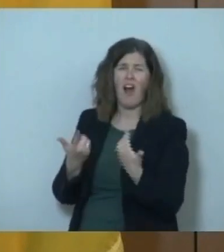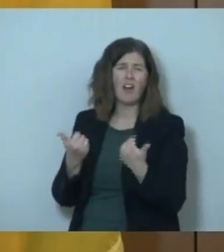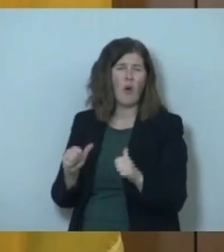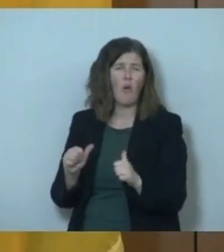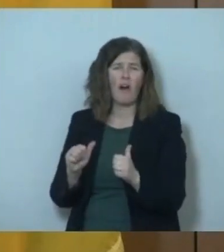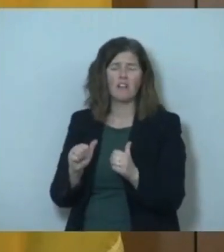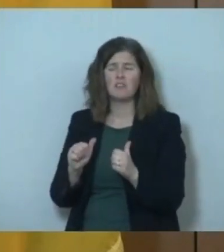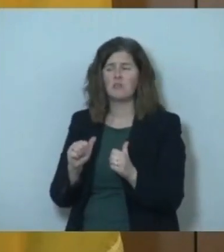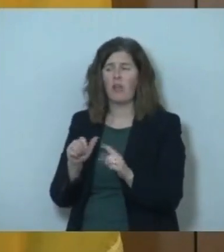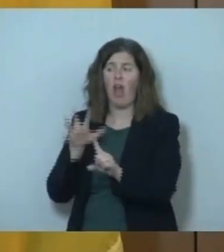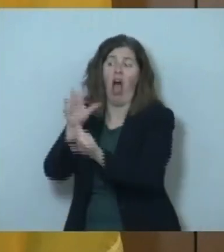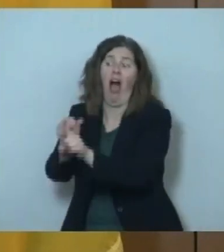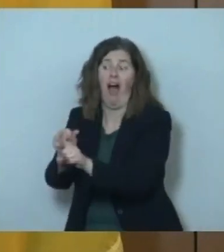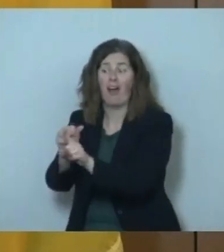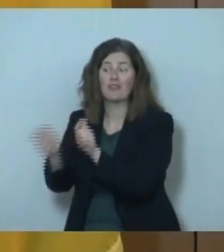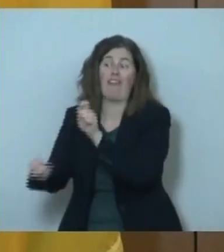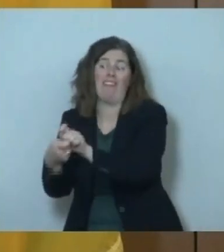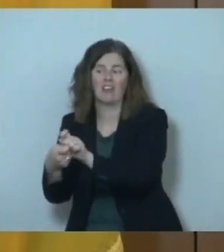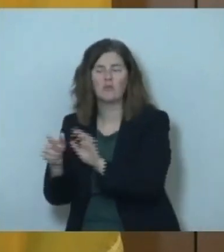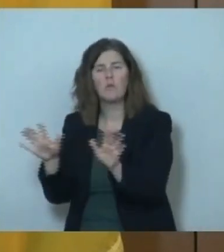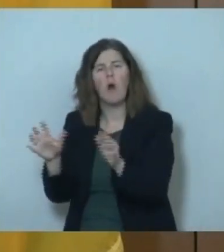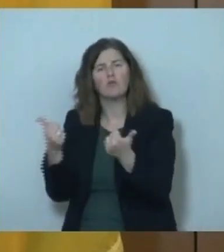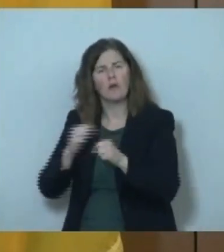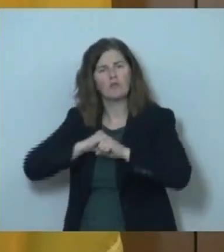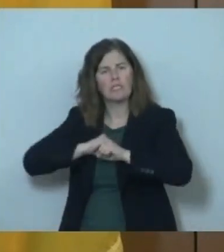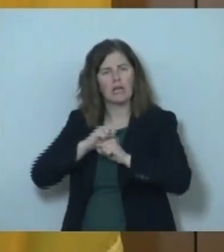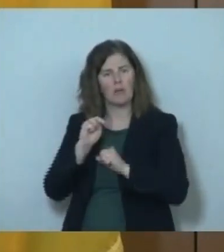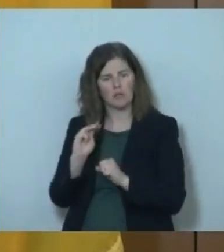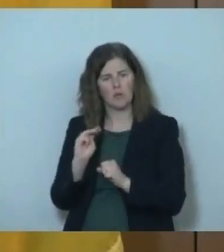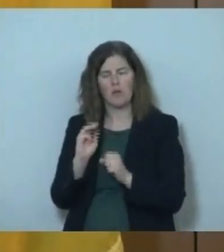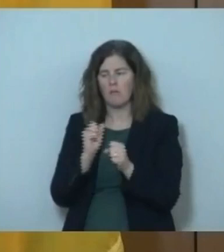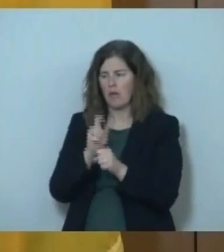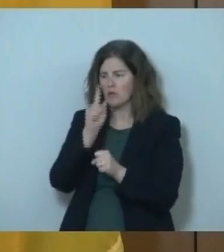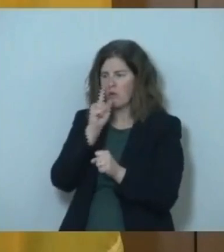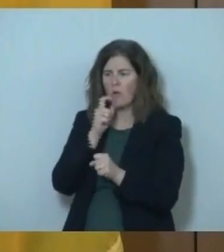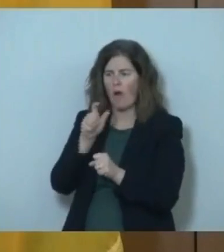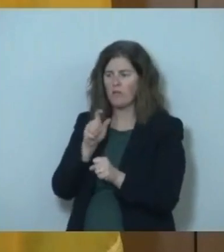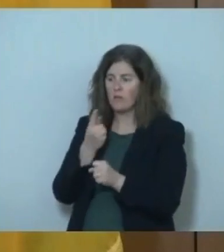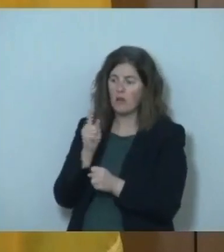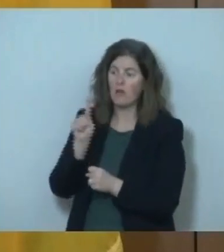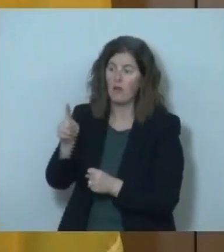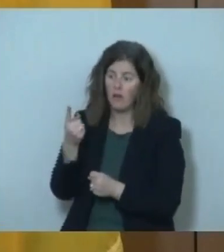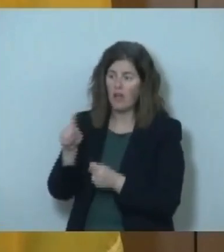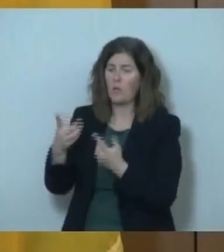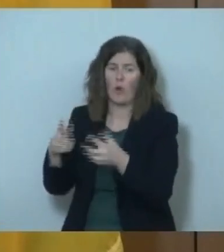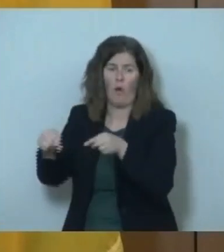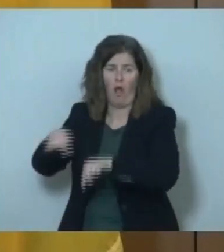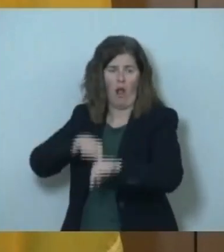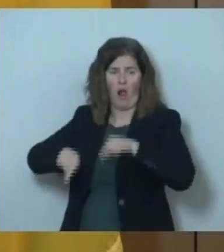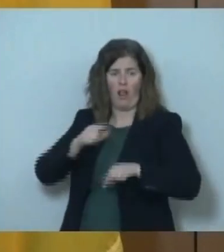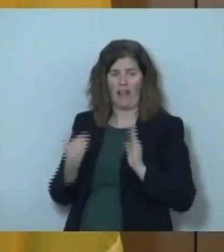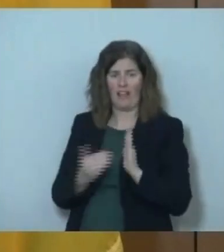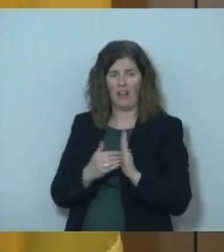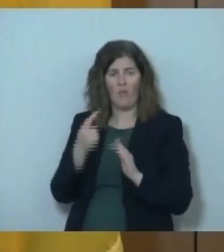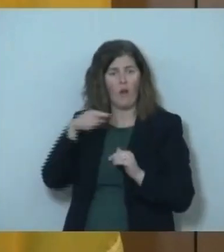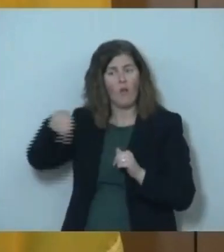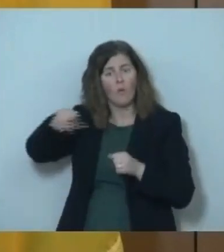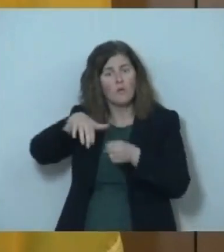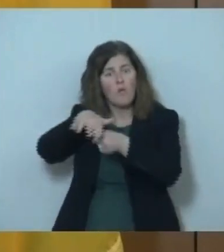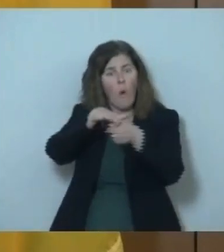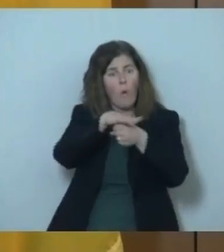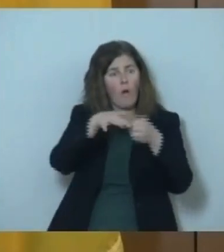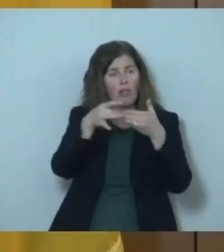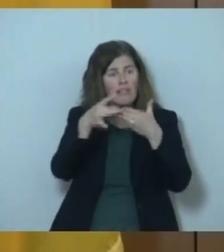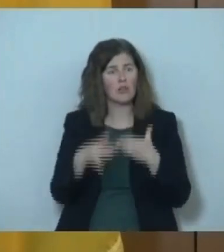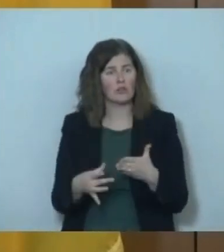gotcha game here with businesses. We're trying to protect New Mexicans and then make sure that we don't have to go backwards. And for local elected leaders who